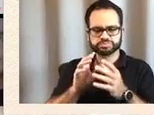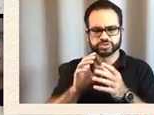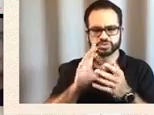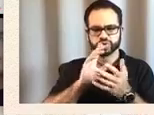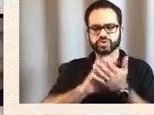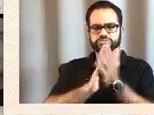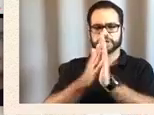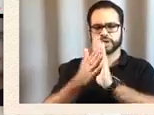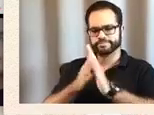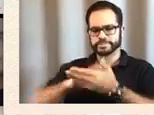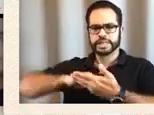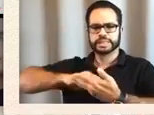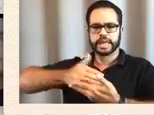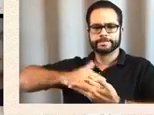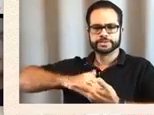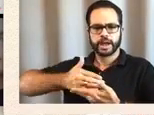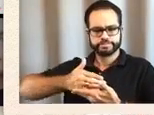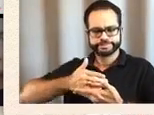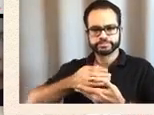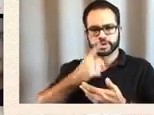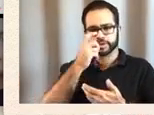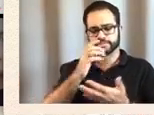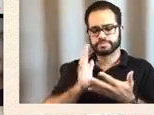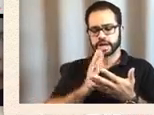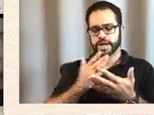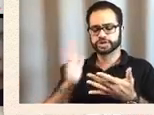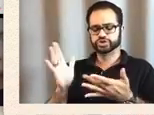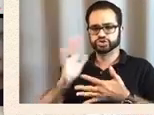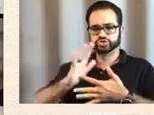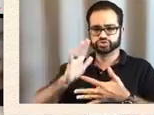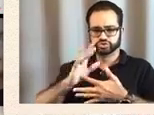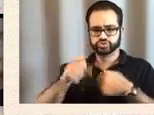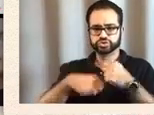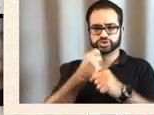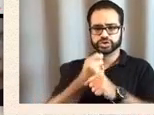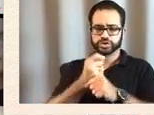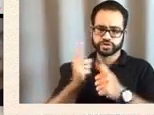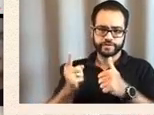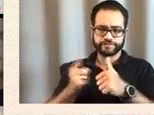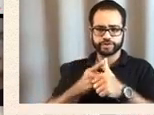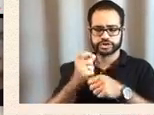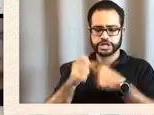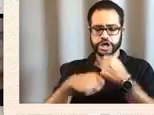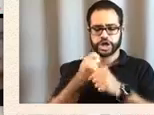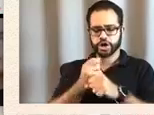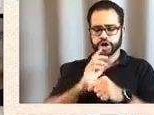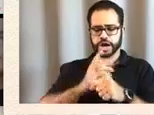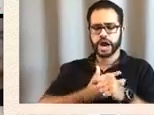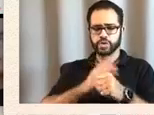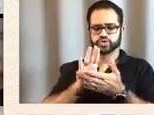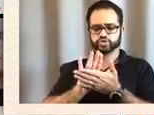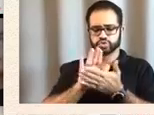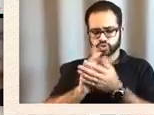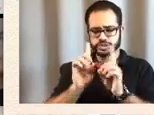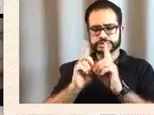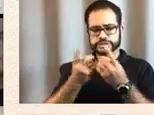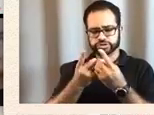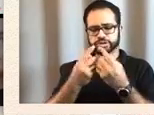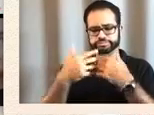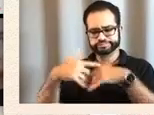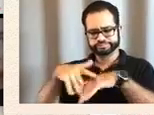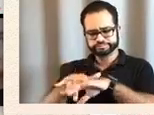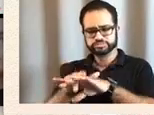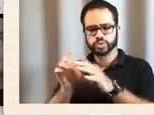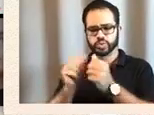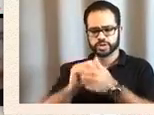because my junior year of high school was the first year my school district got Chromebooks as a trial thing, and that was being integrated. It was just confusing for me, and I wasn't always sure to approach